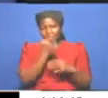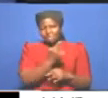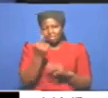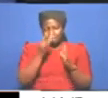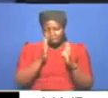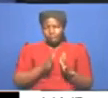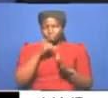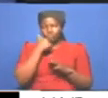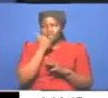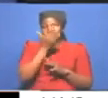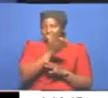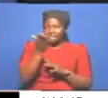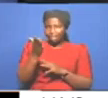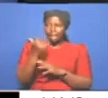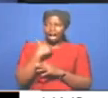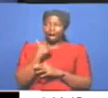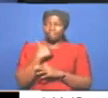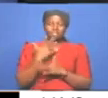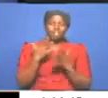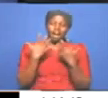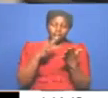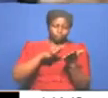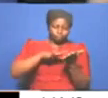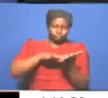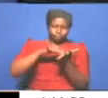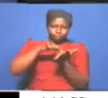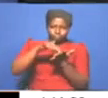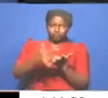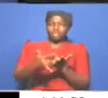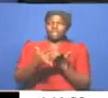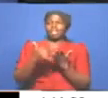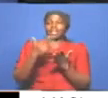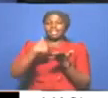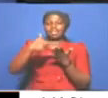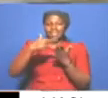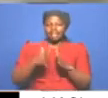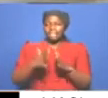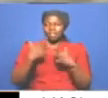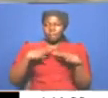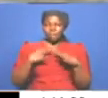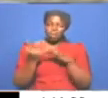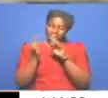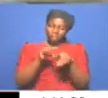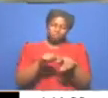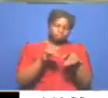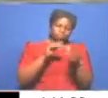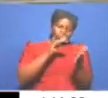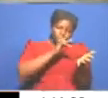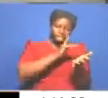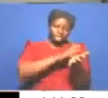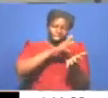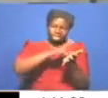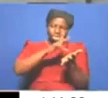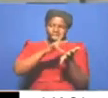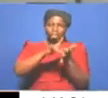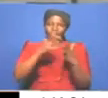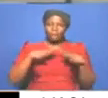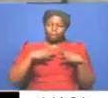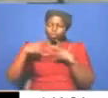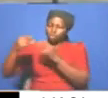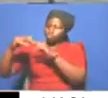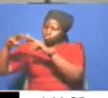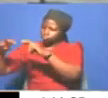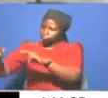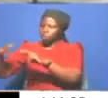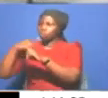ako na fingerprints. So register of persons, kuja chukua fingerprints, enda kwa database, angalia ni ya kina nani. Game Sub-County Police Commander